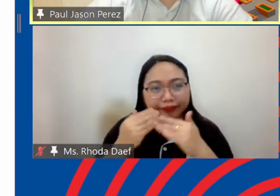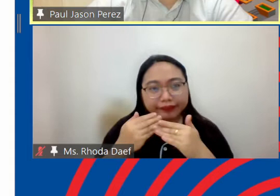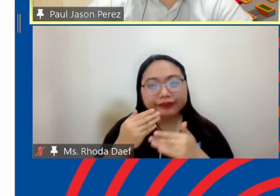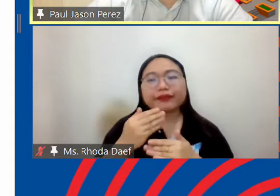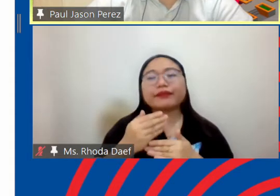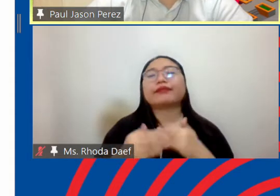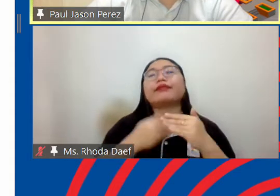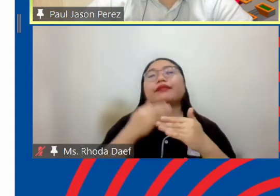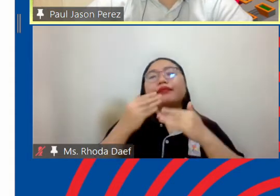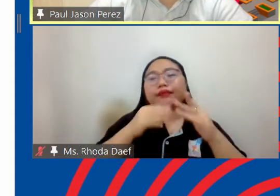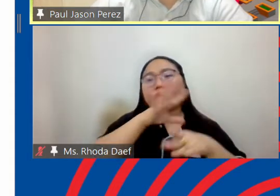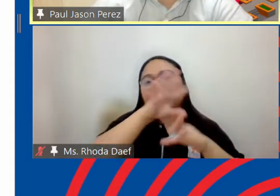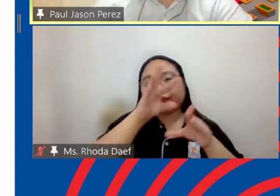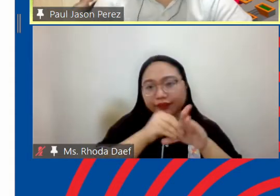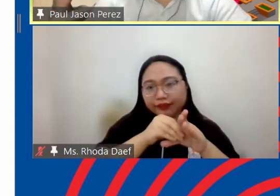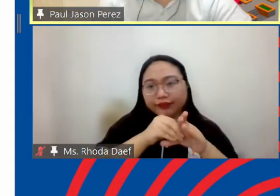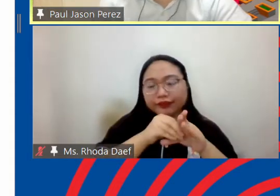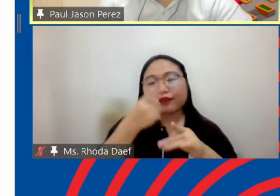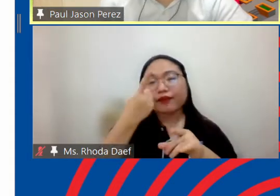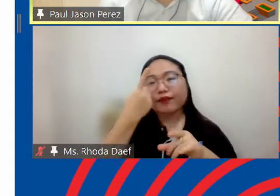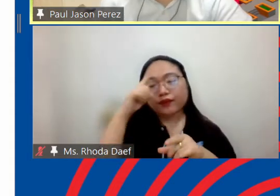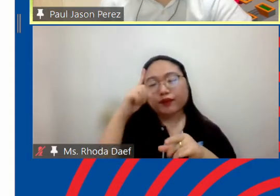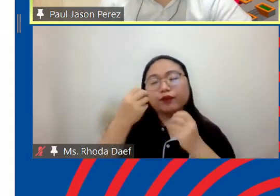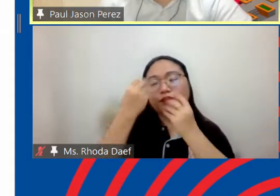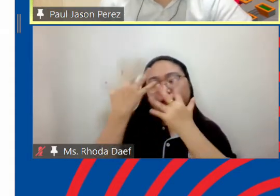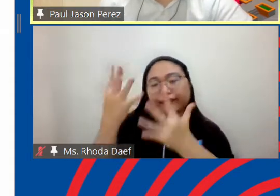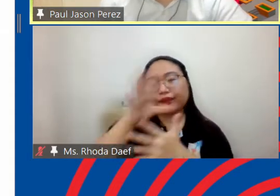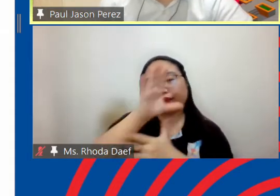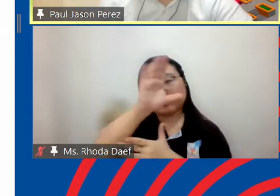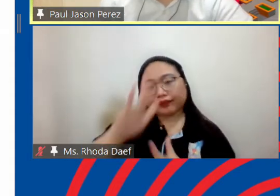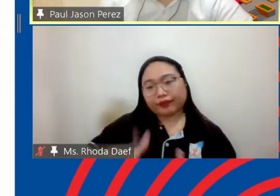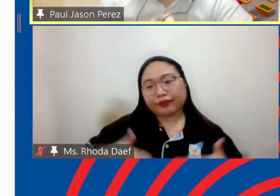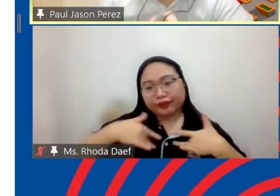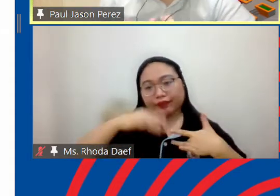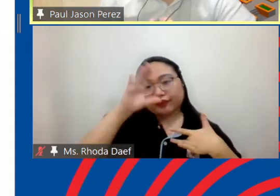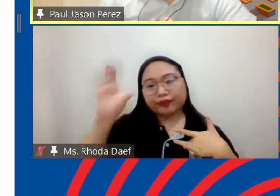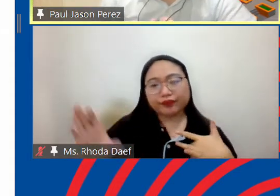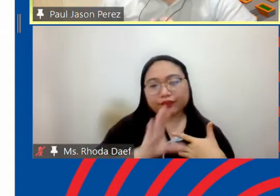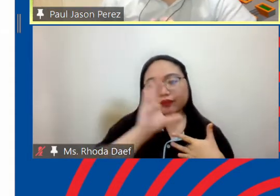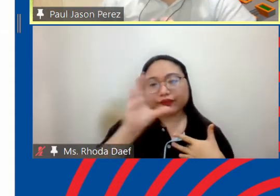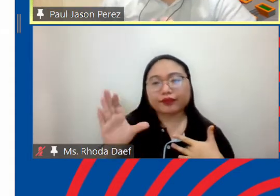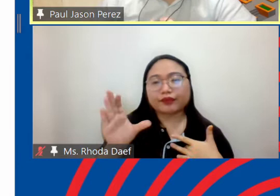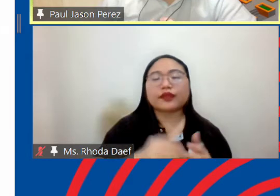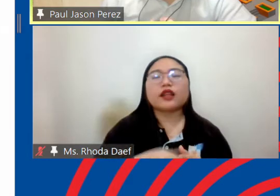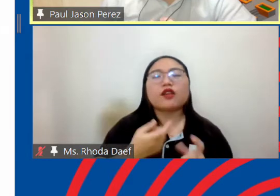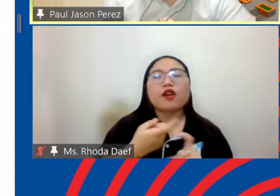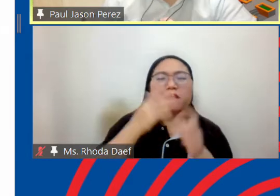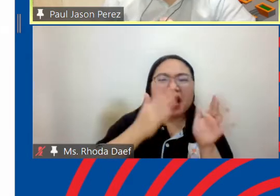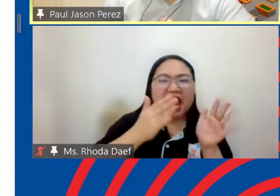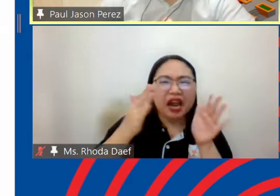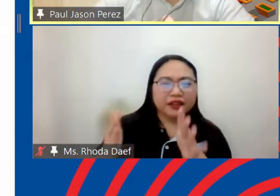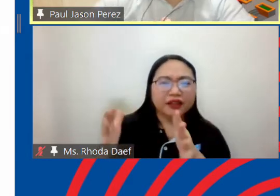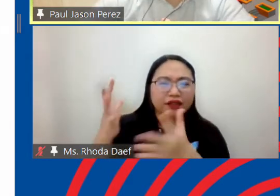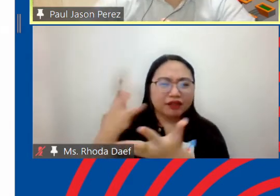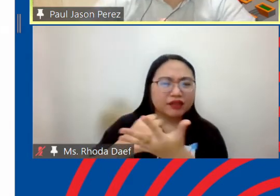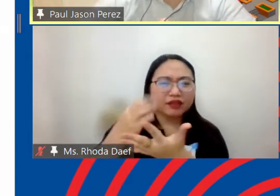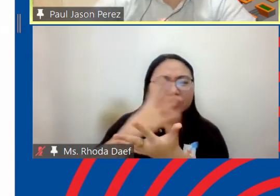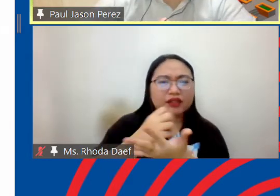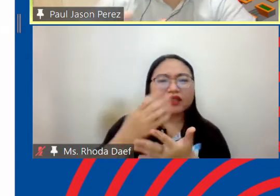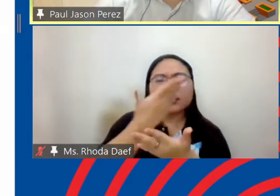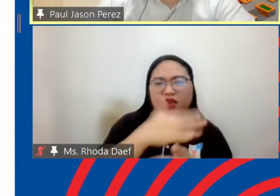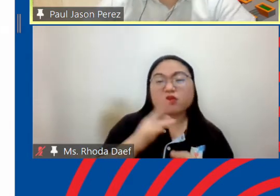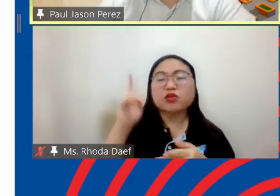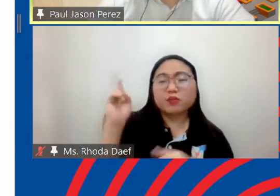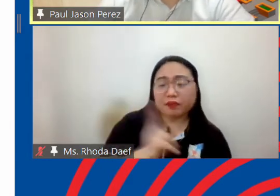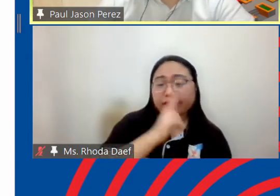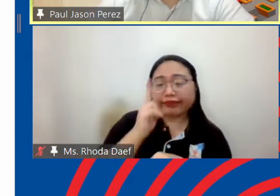life cycle of data. So from planning, collecting, hanggang ma-analyze, magamit yung data ng mga